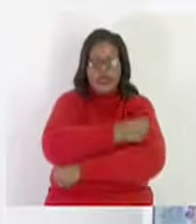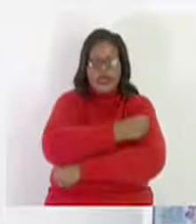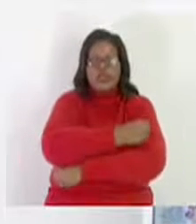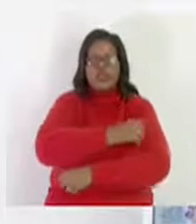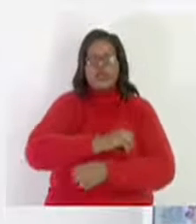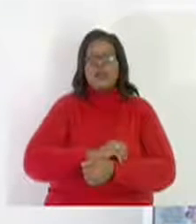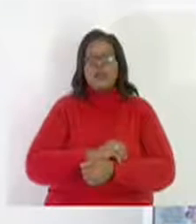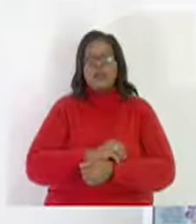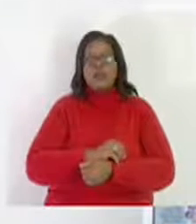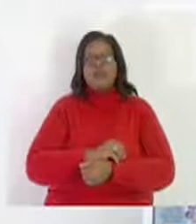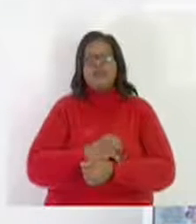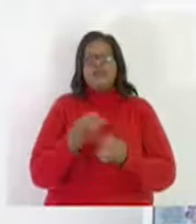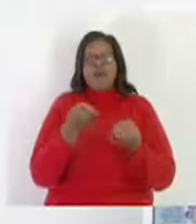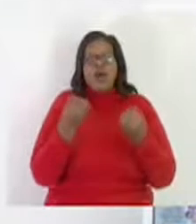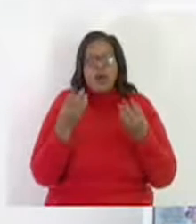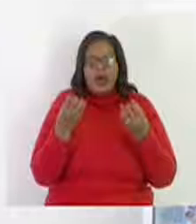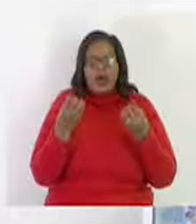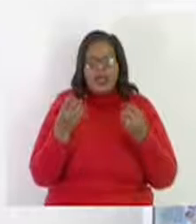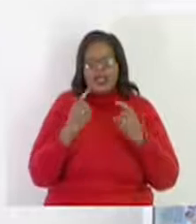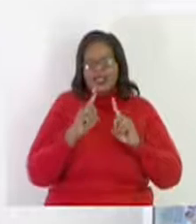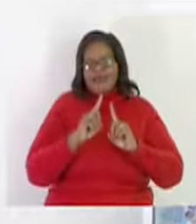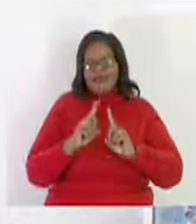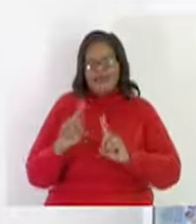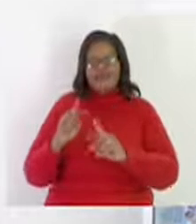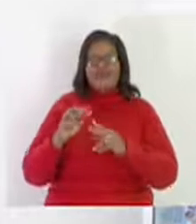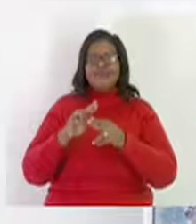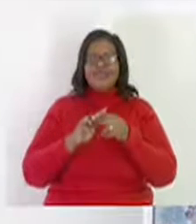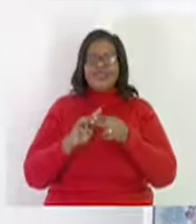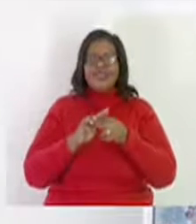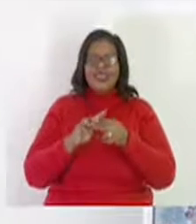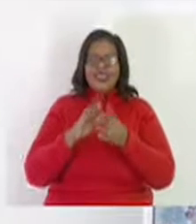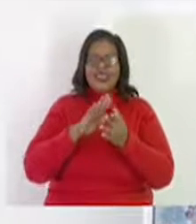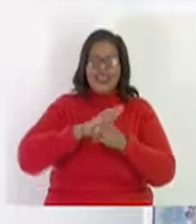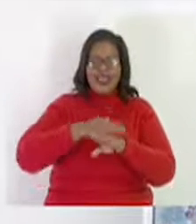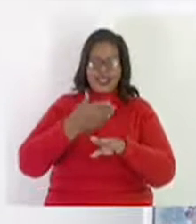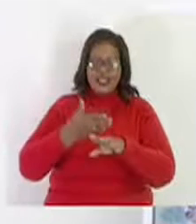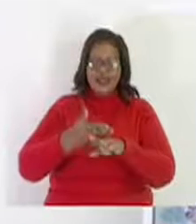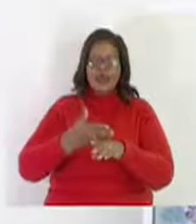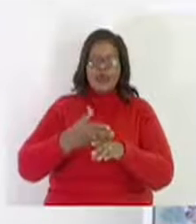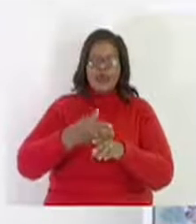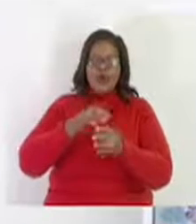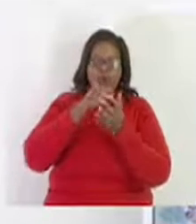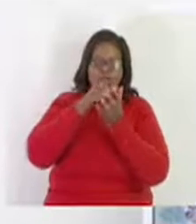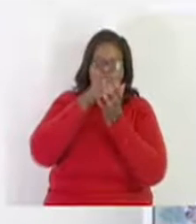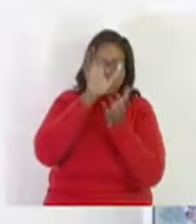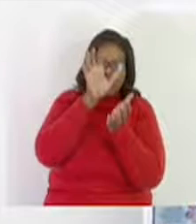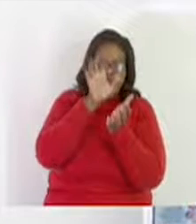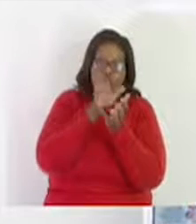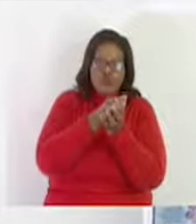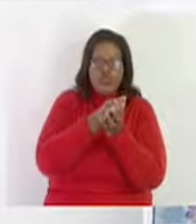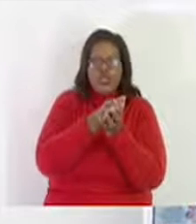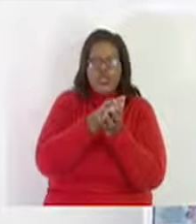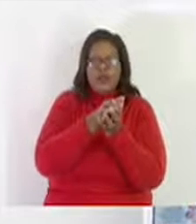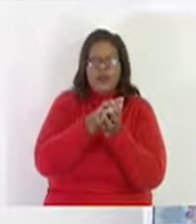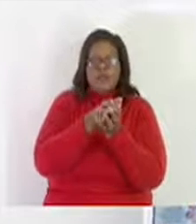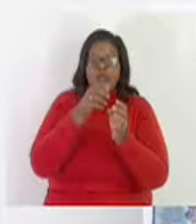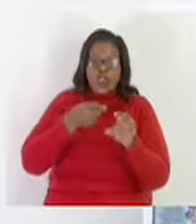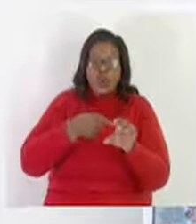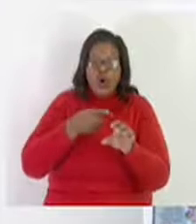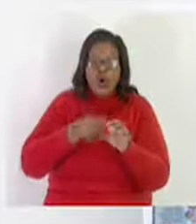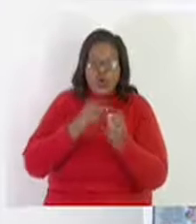many teachers are using the example of a crocodile, and it have to open to a number which is